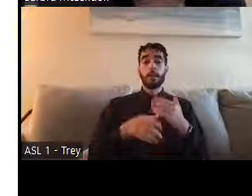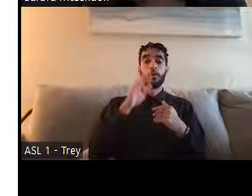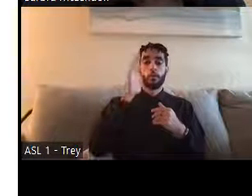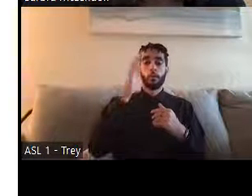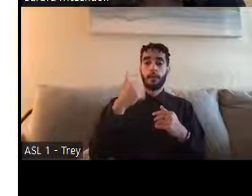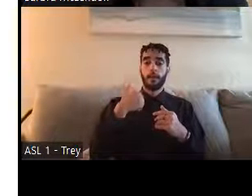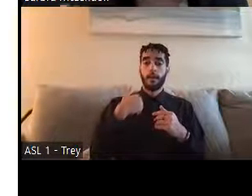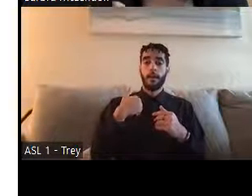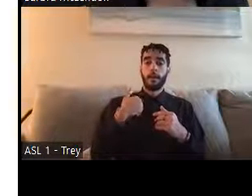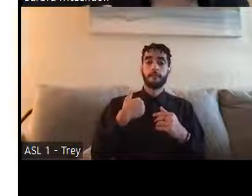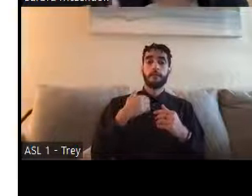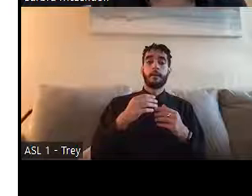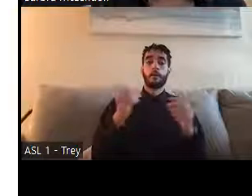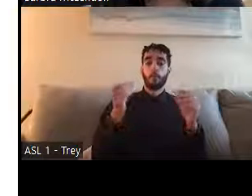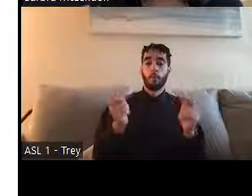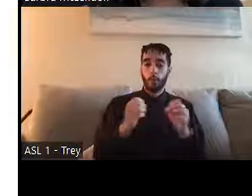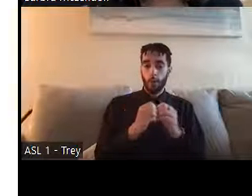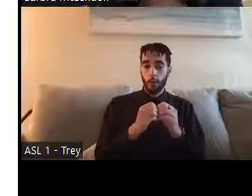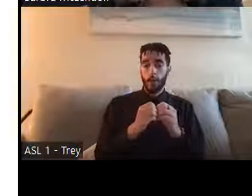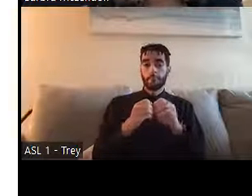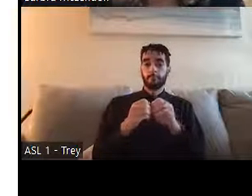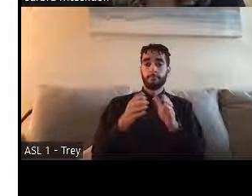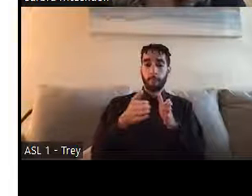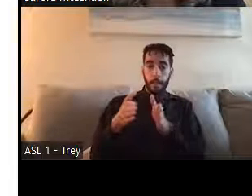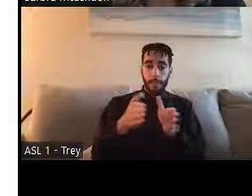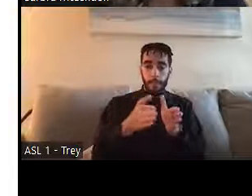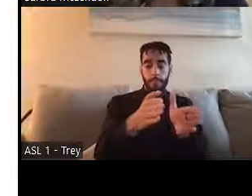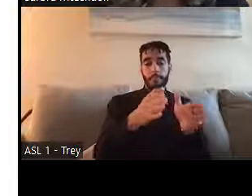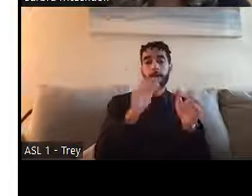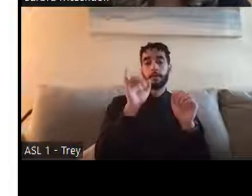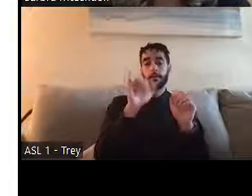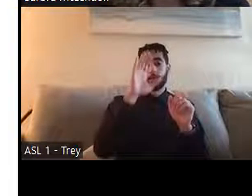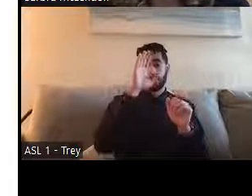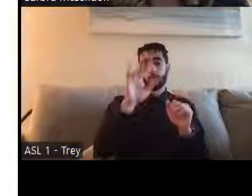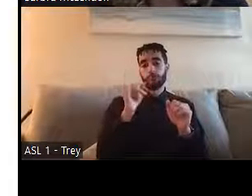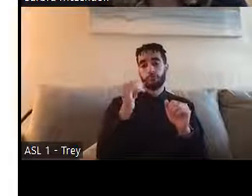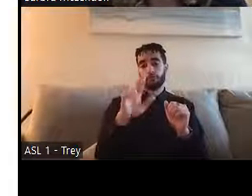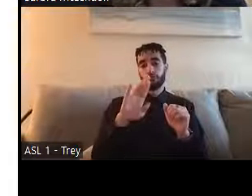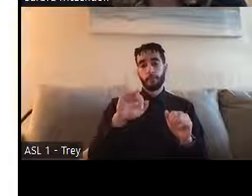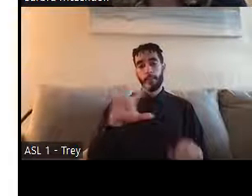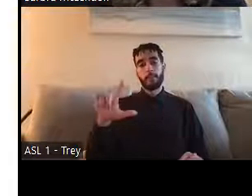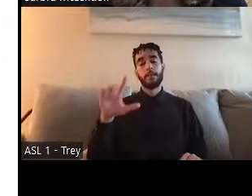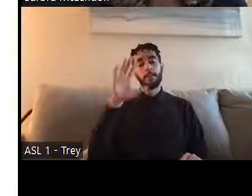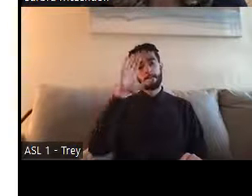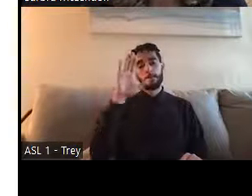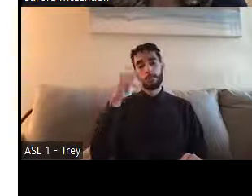to passage for a bill that has become a 2-year bill. Next slide.